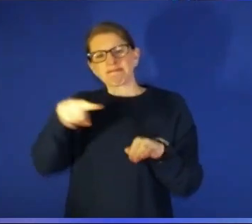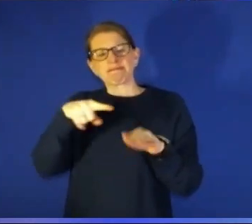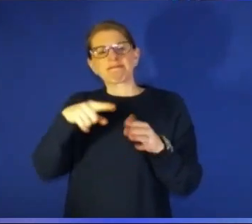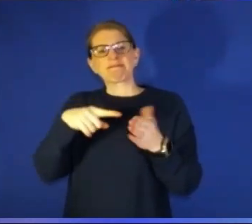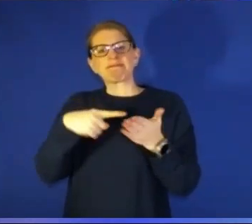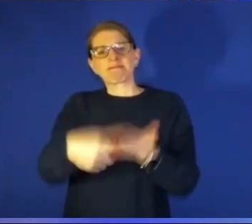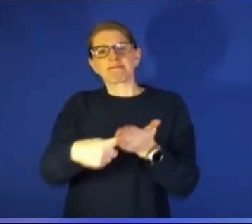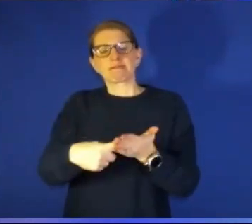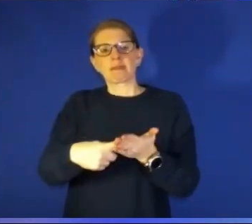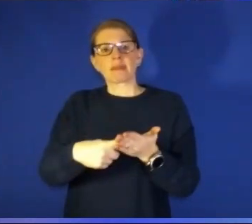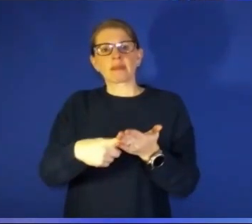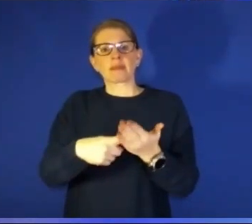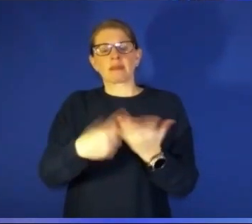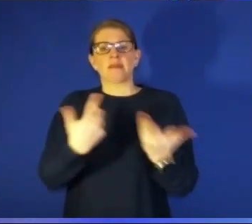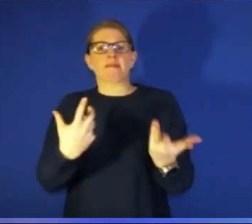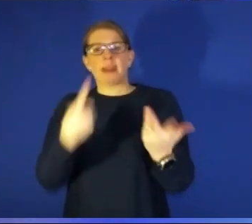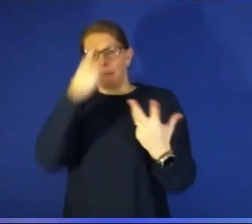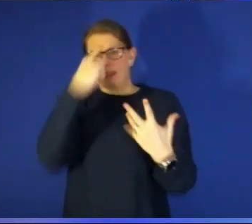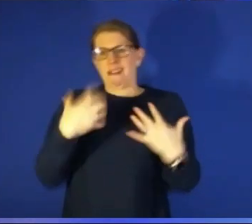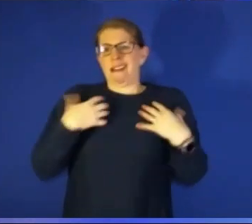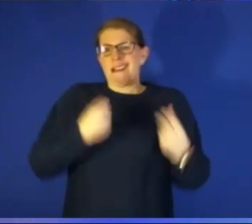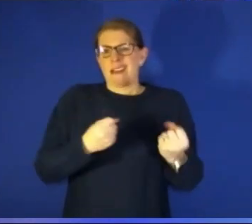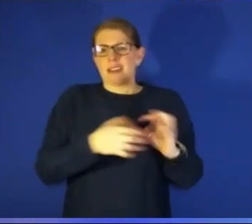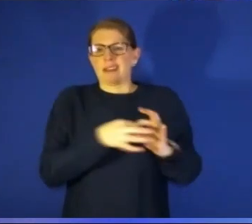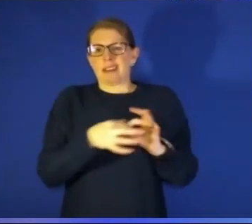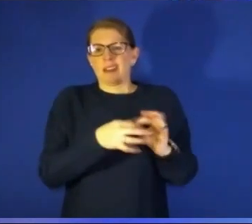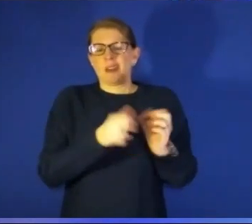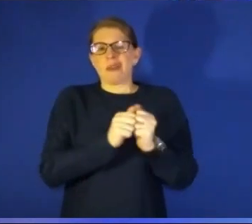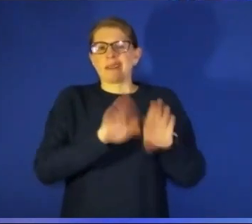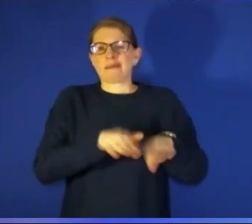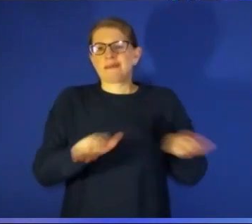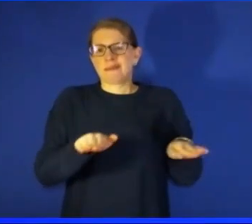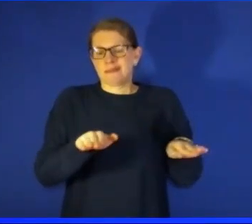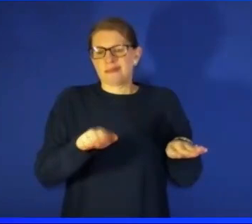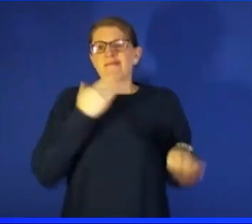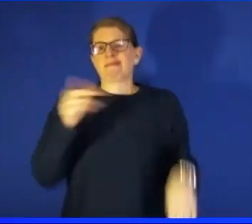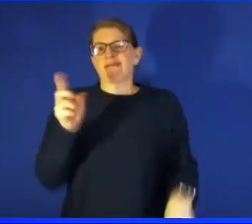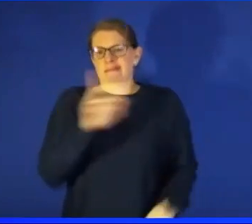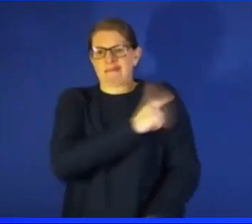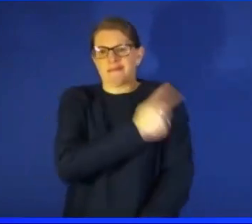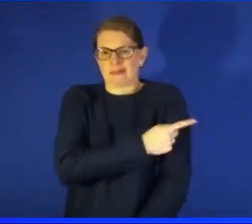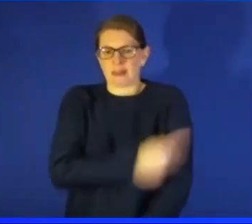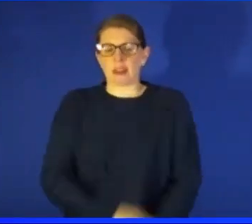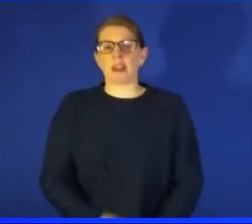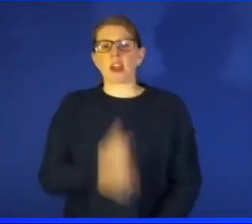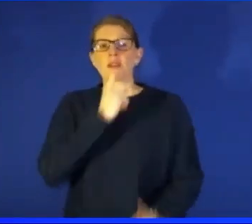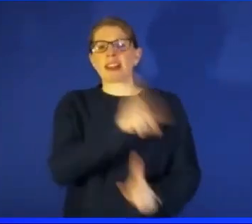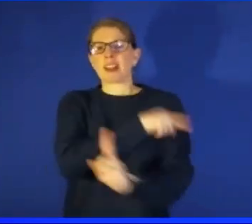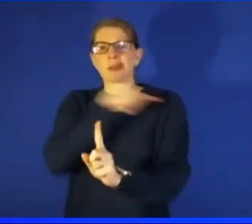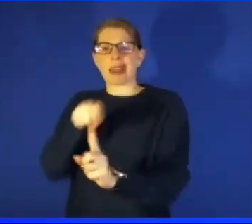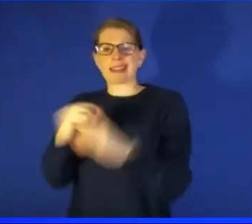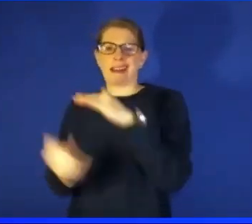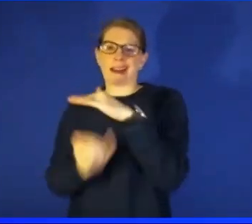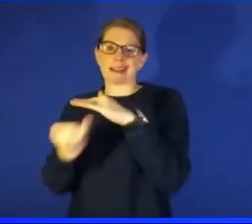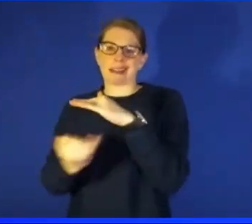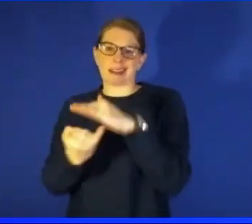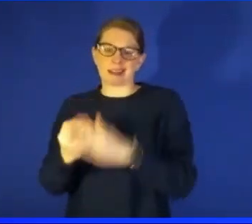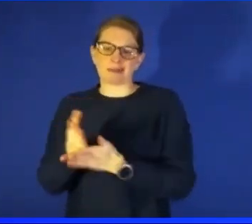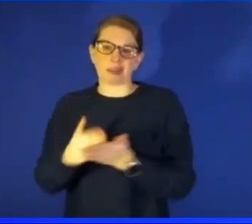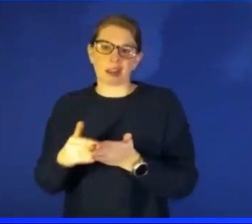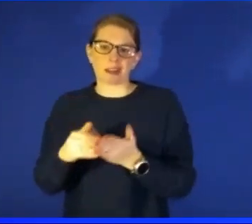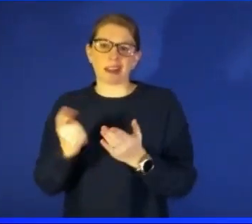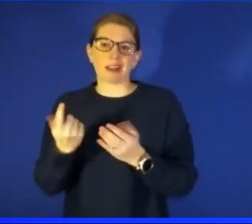pediatric patients when they're dealing with diabetes. What have you noticed? It kind of goes back to that isolating factors a little bit more.